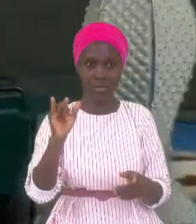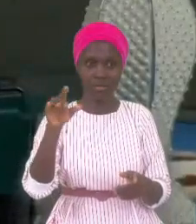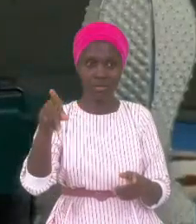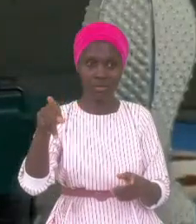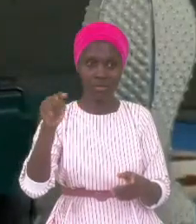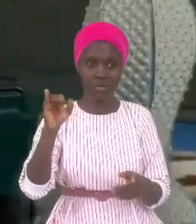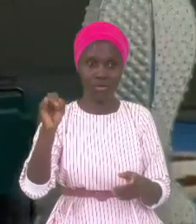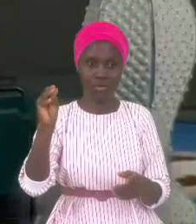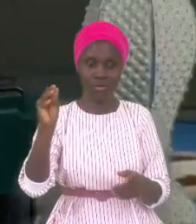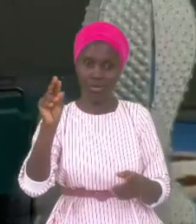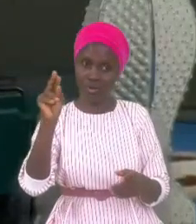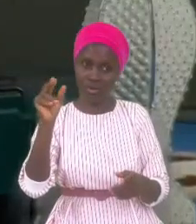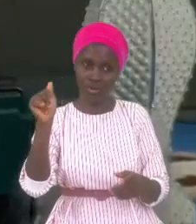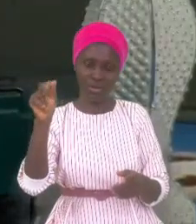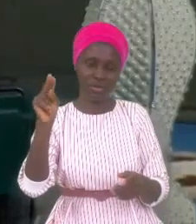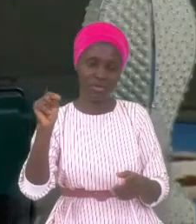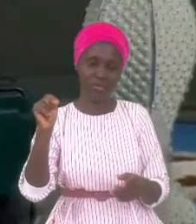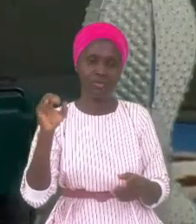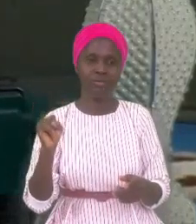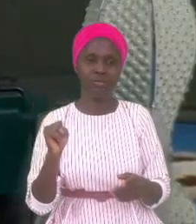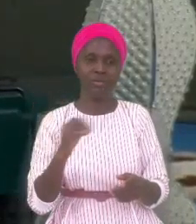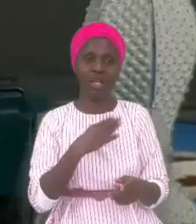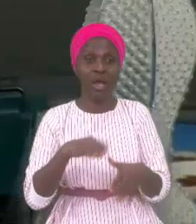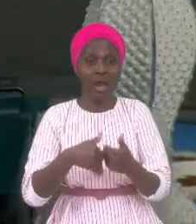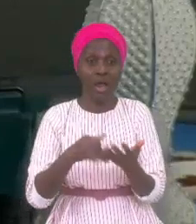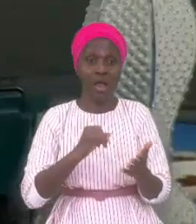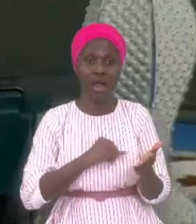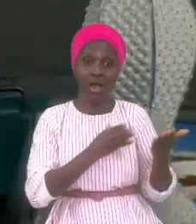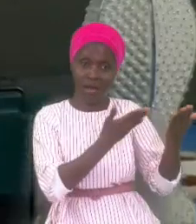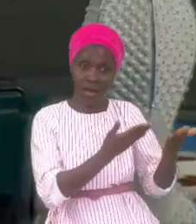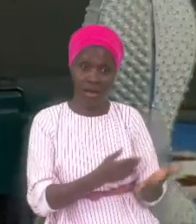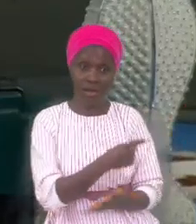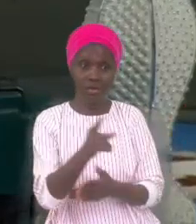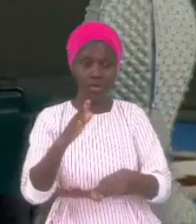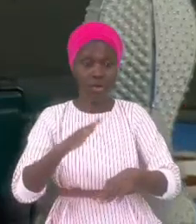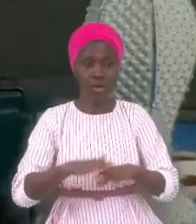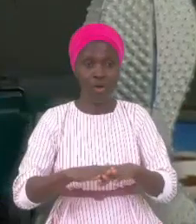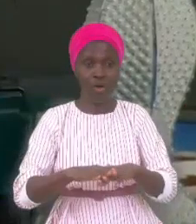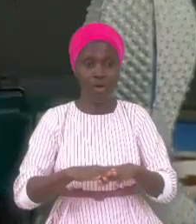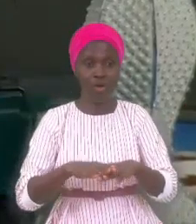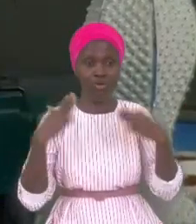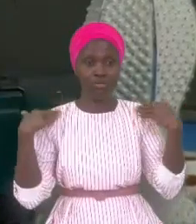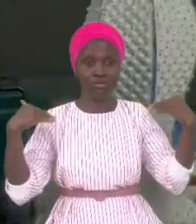on eagle's wings and brought you unto myself. Then